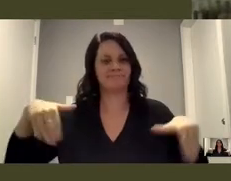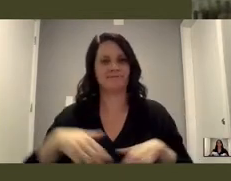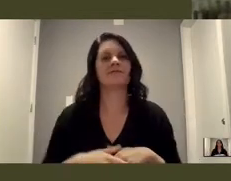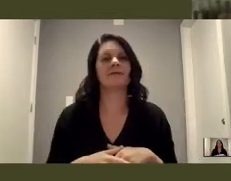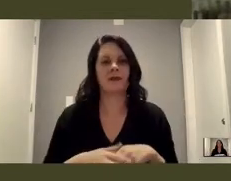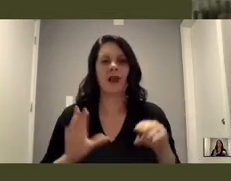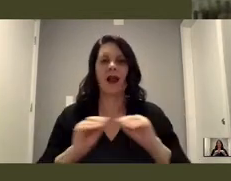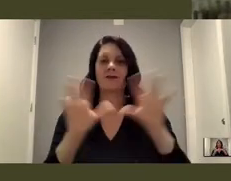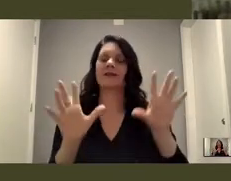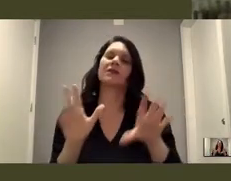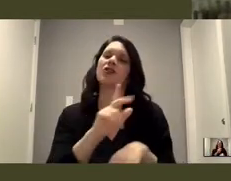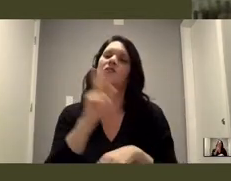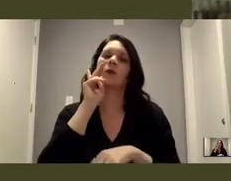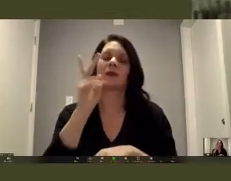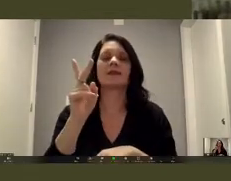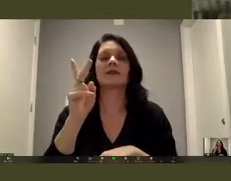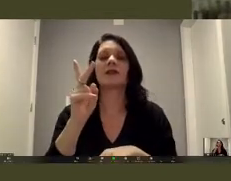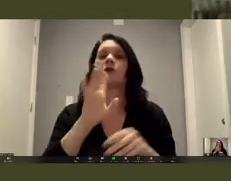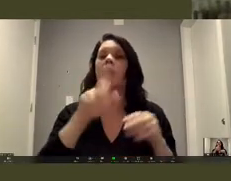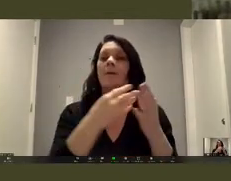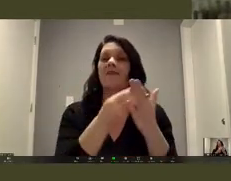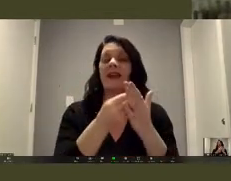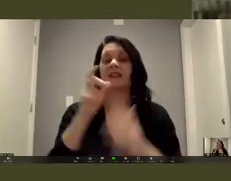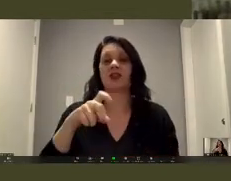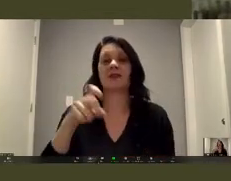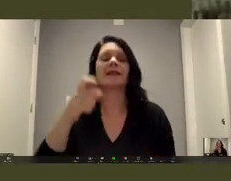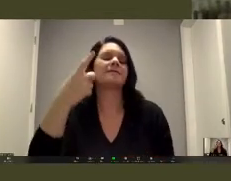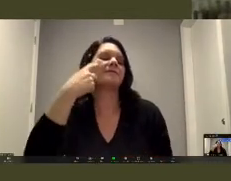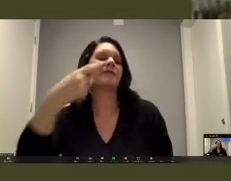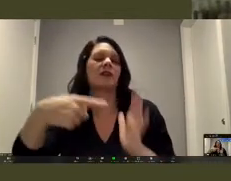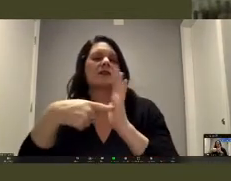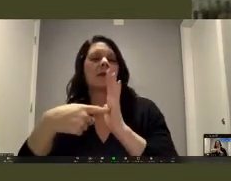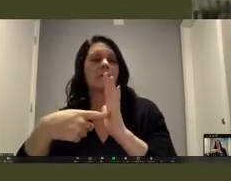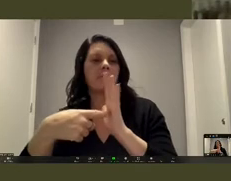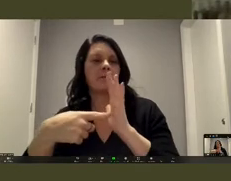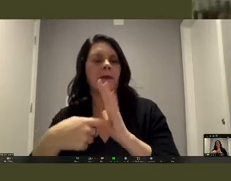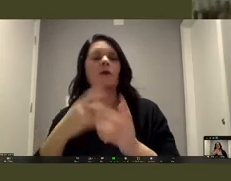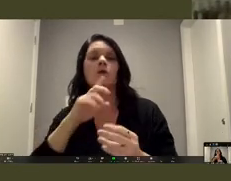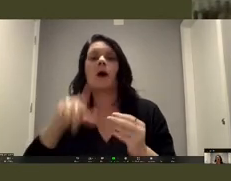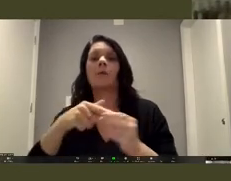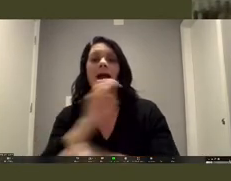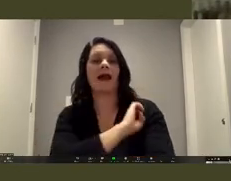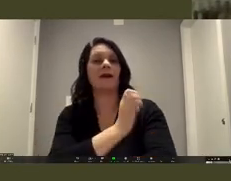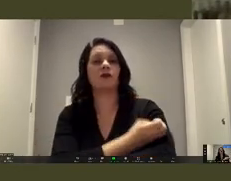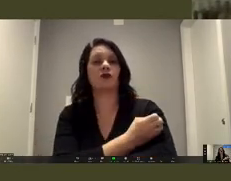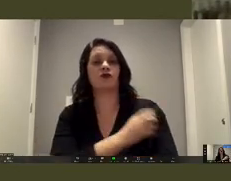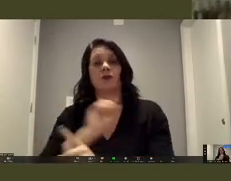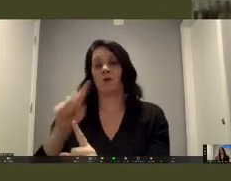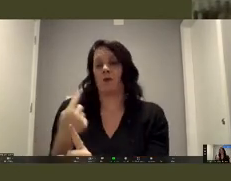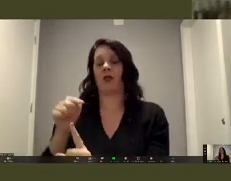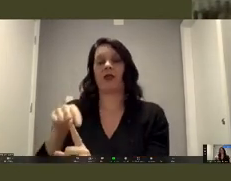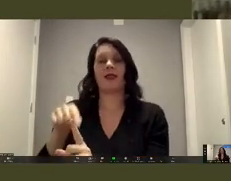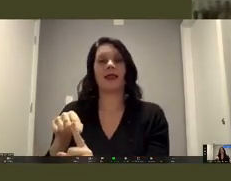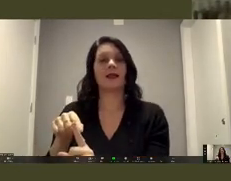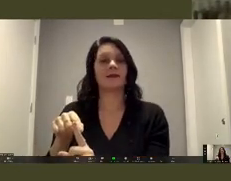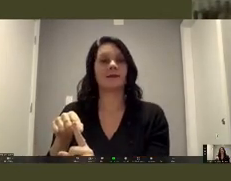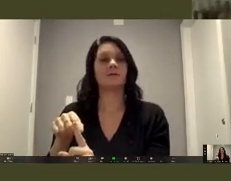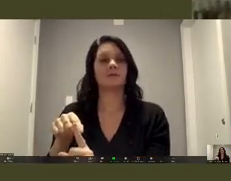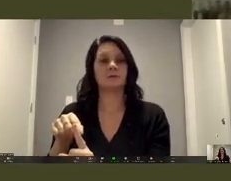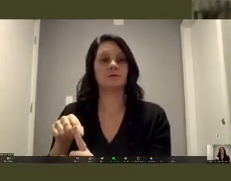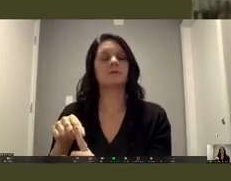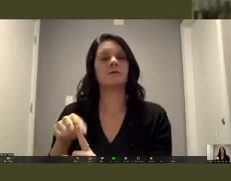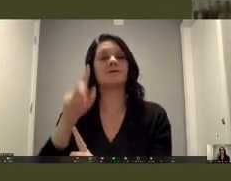you look at the total financing need, let's say, for example, in the area of energy alone, we have to at least triple investment